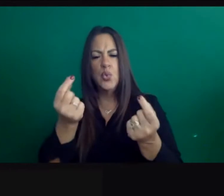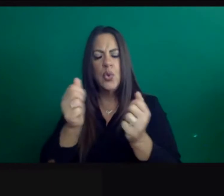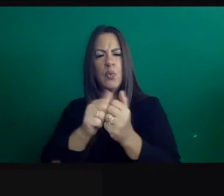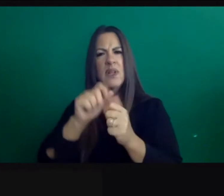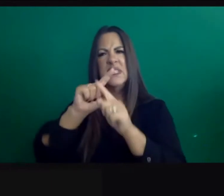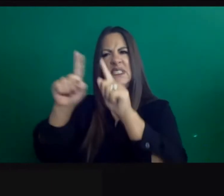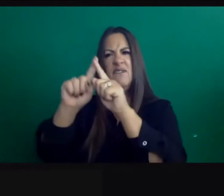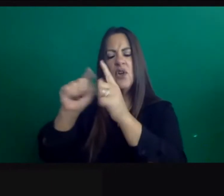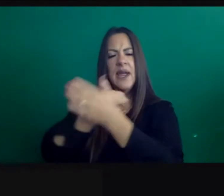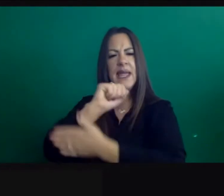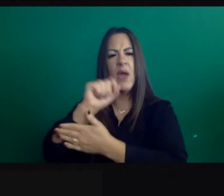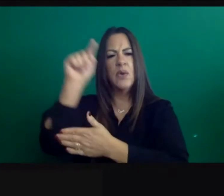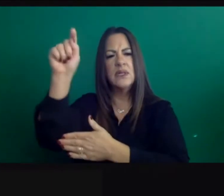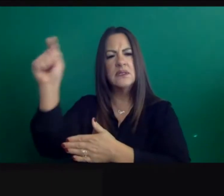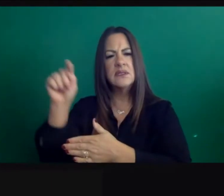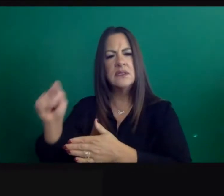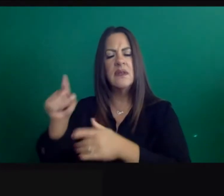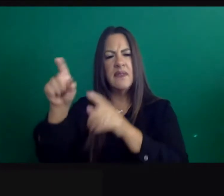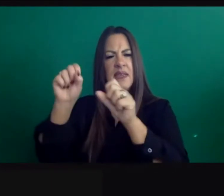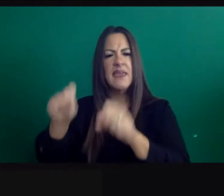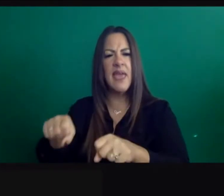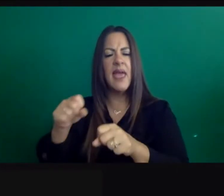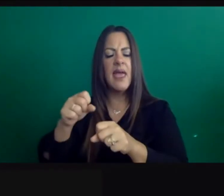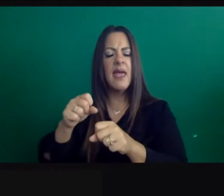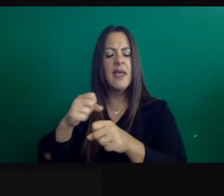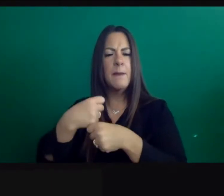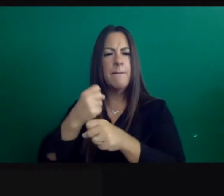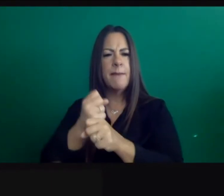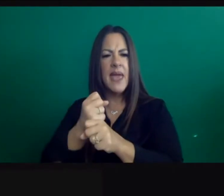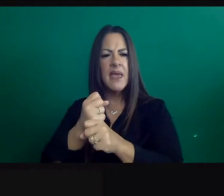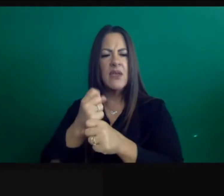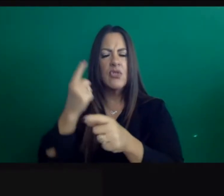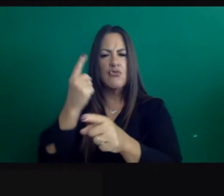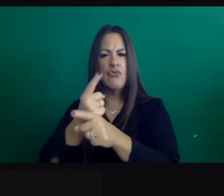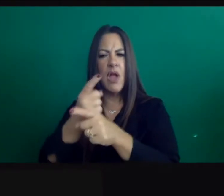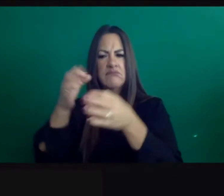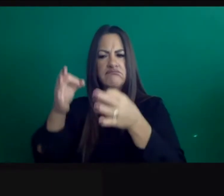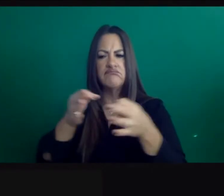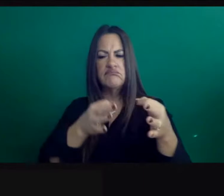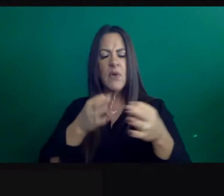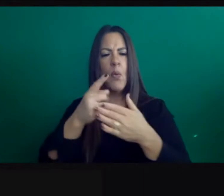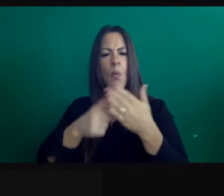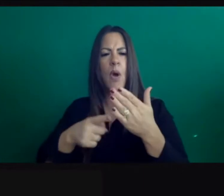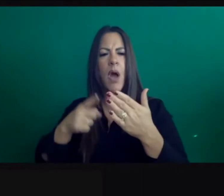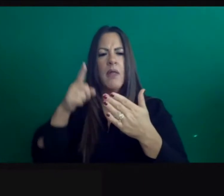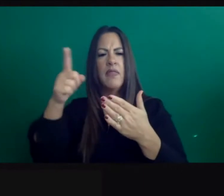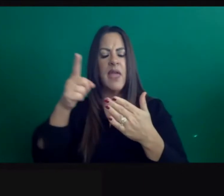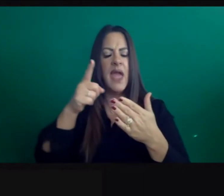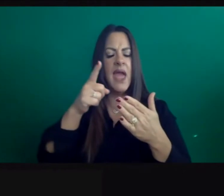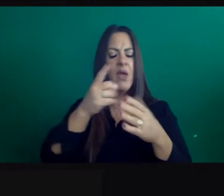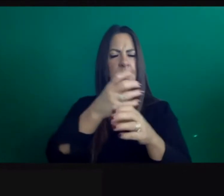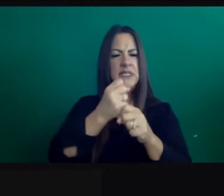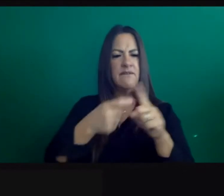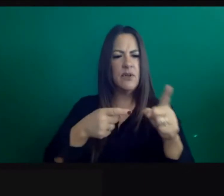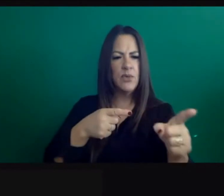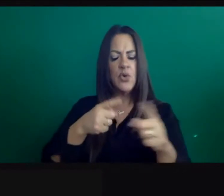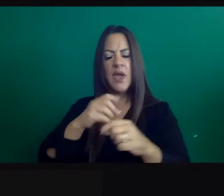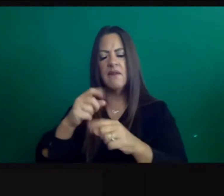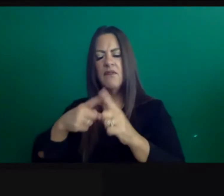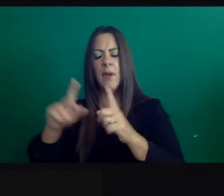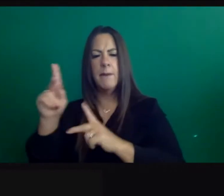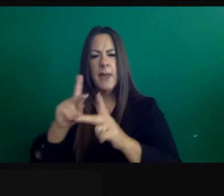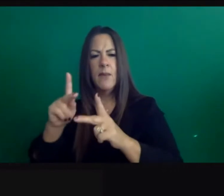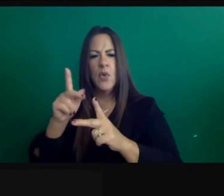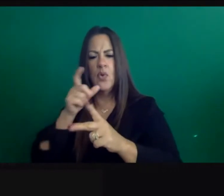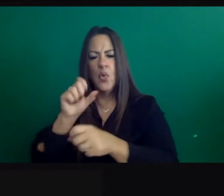can, make this happen on the ground? Yeah, so first, thank you, Angela, for the question. So first,